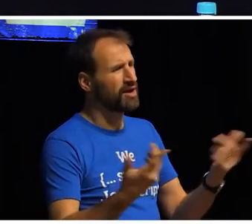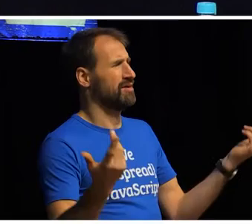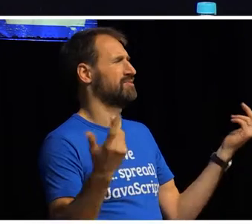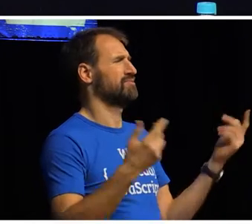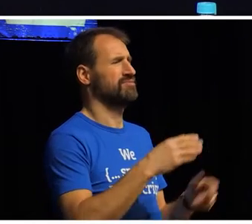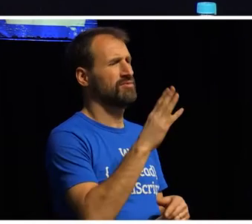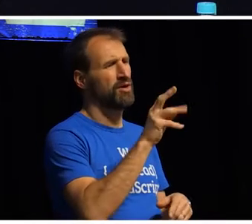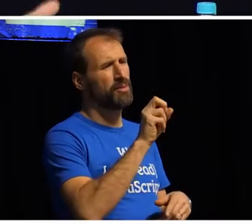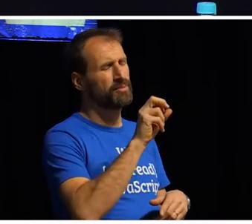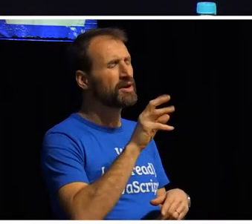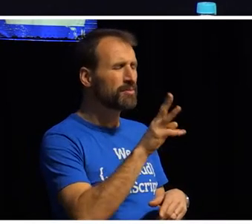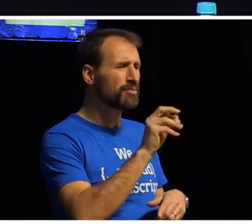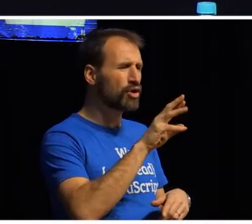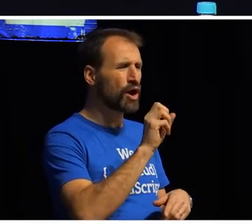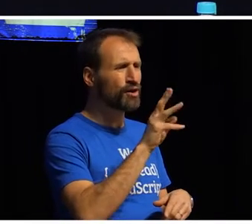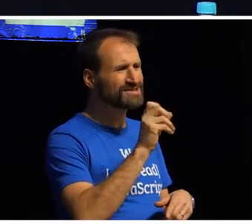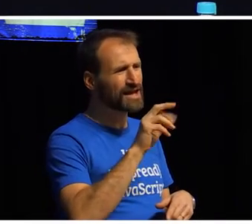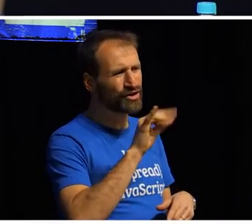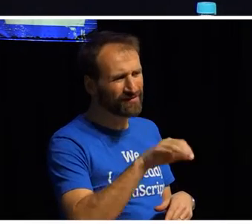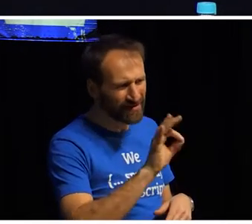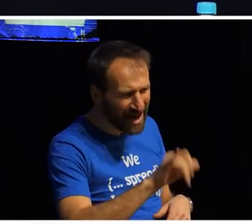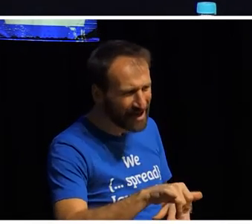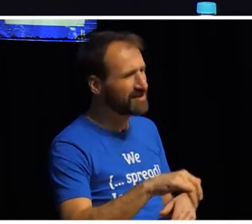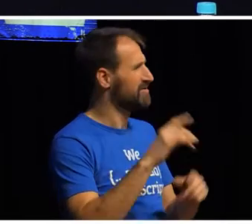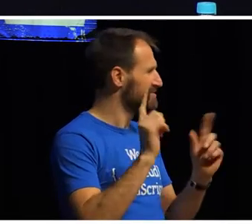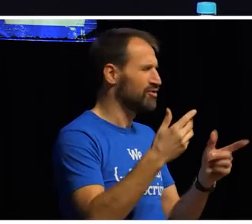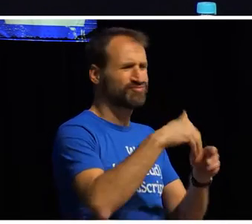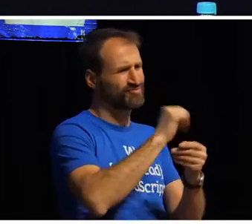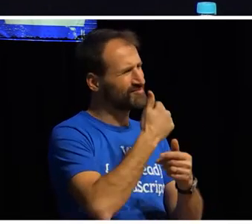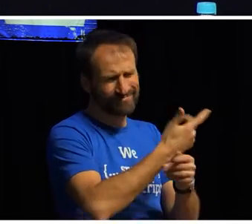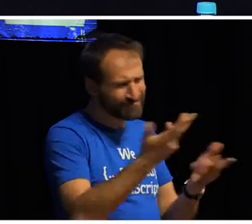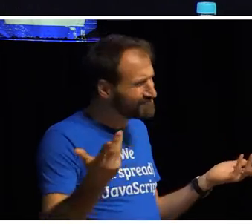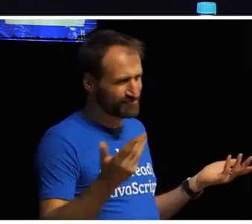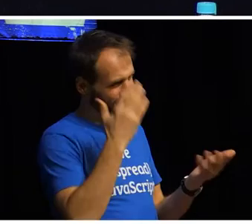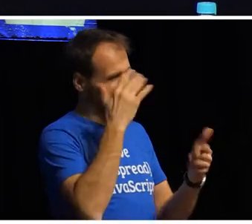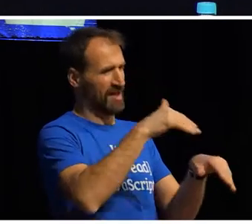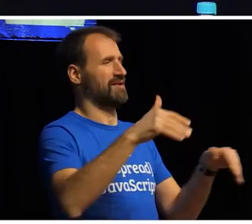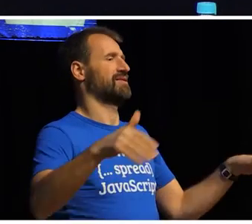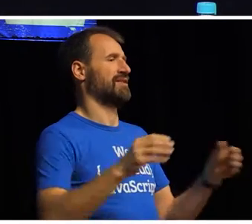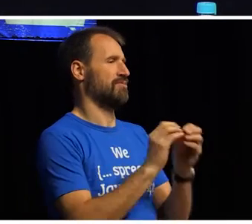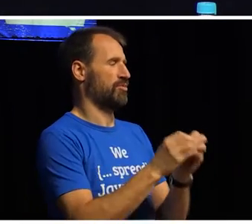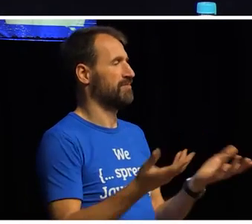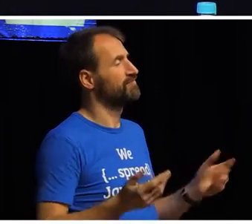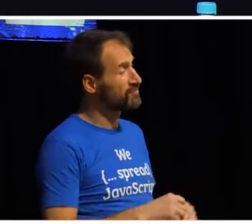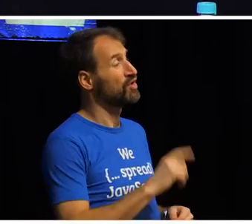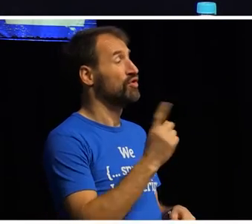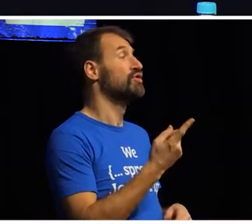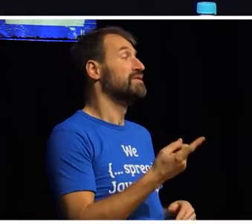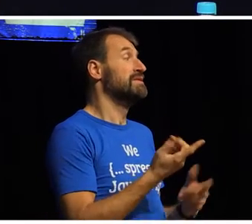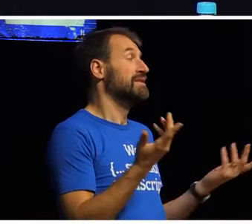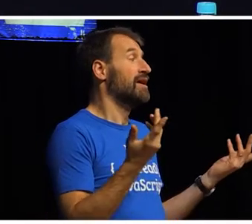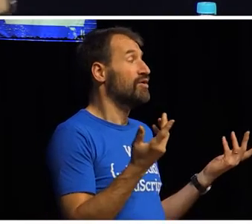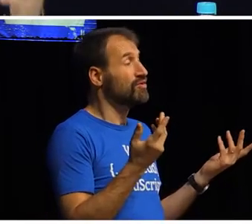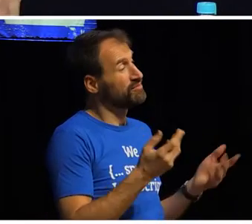browserify with all of these components you pull in NPM packages and again the same concepts apply for Bower and it also risks the internet-of-things so there's a lot of chatter today about